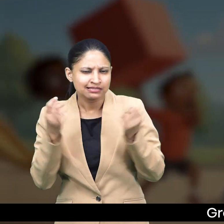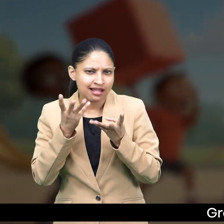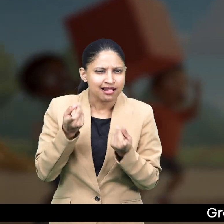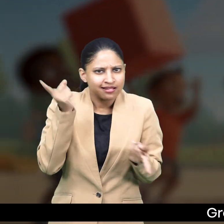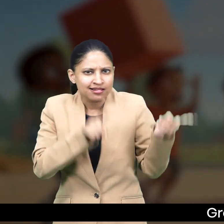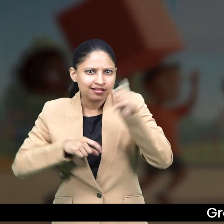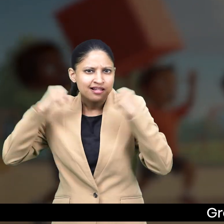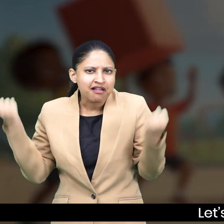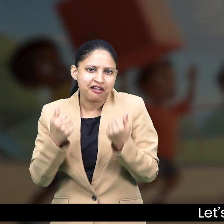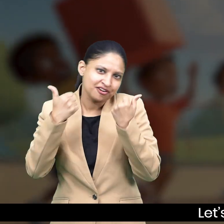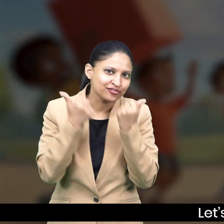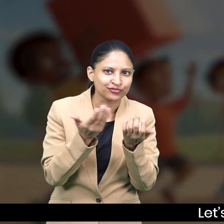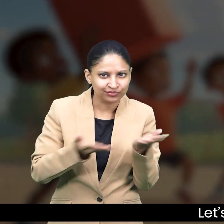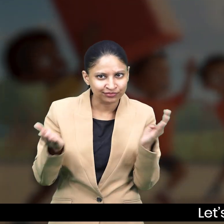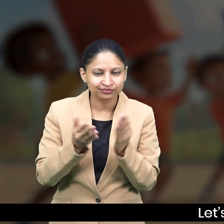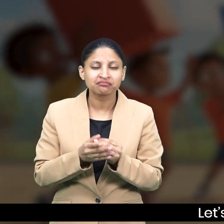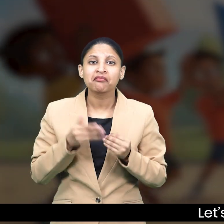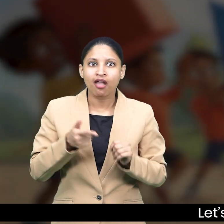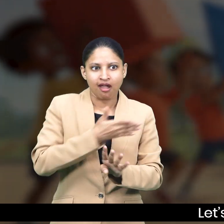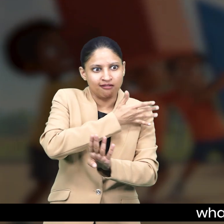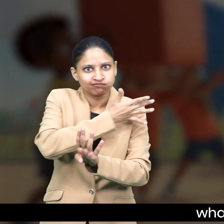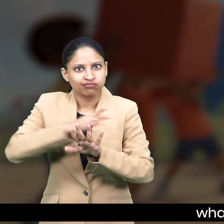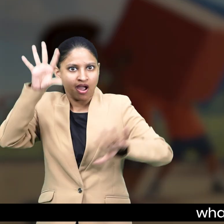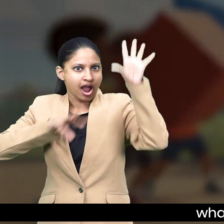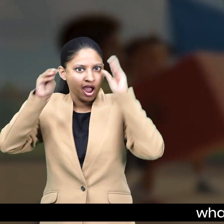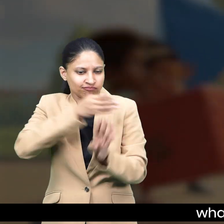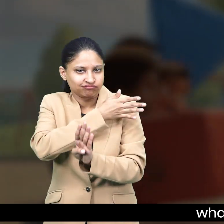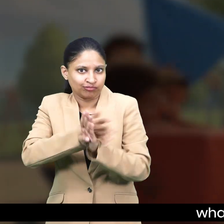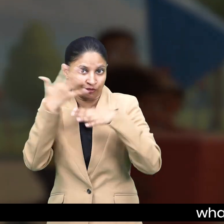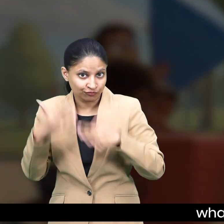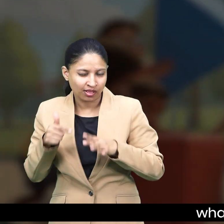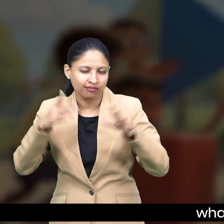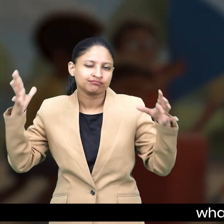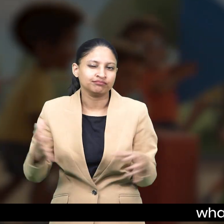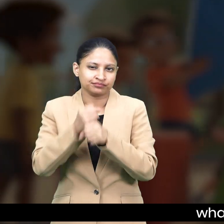Great work, children. Let's quickly remember what we learned today.